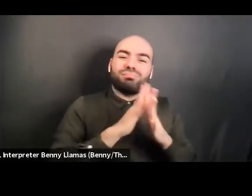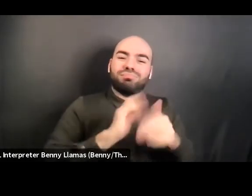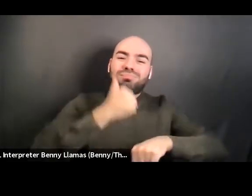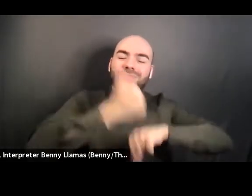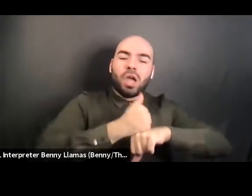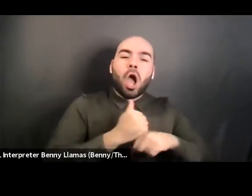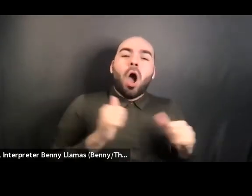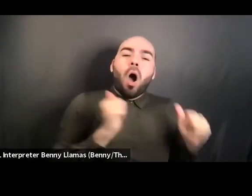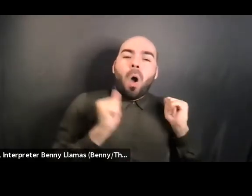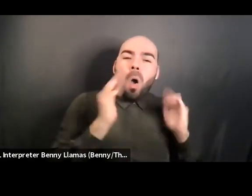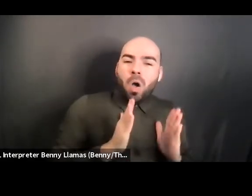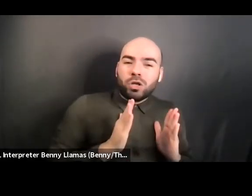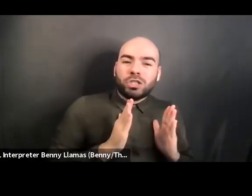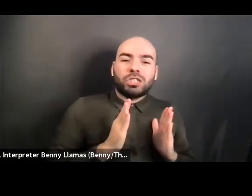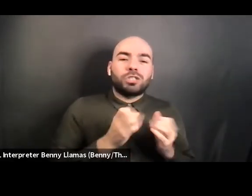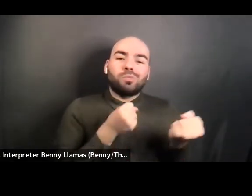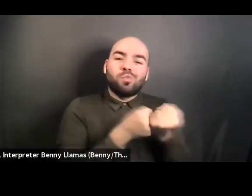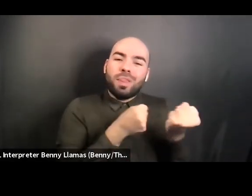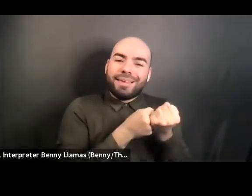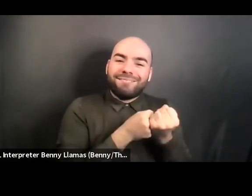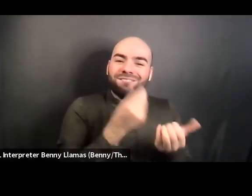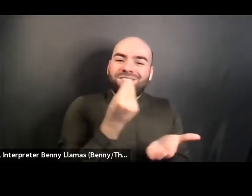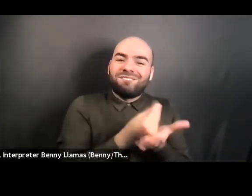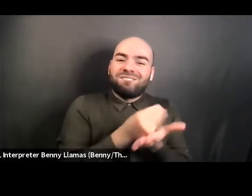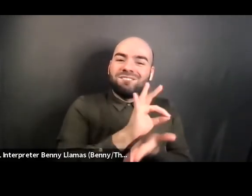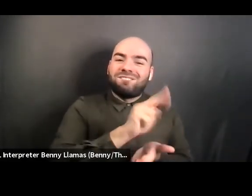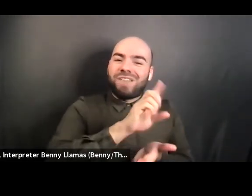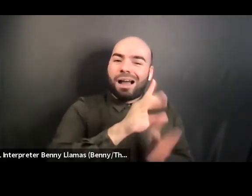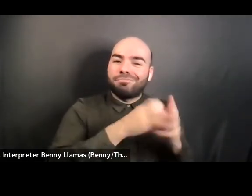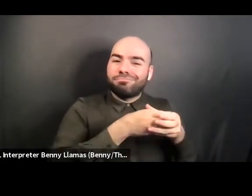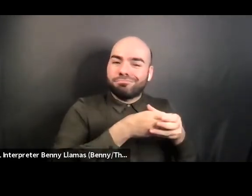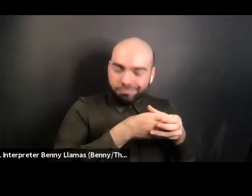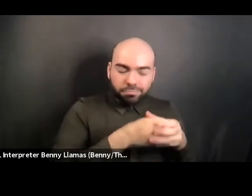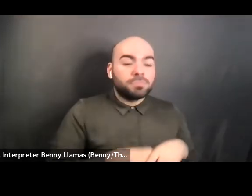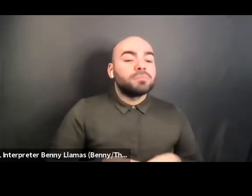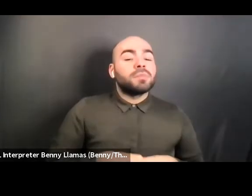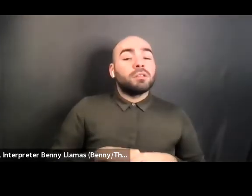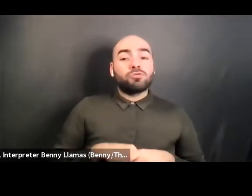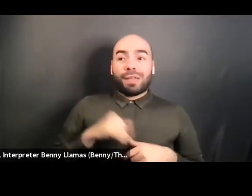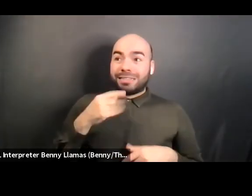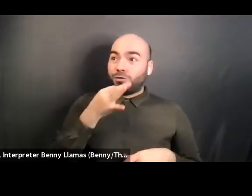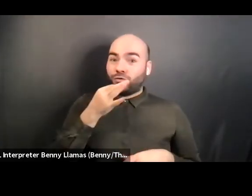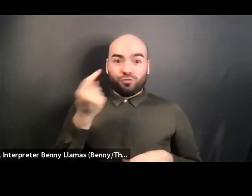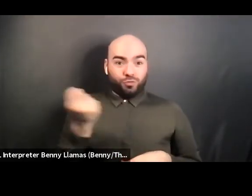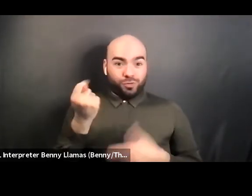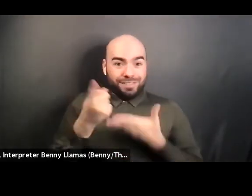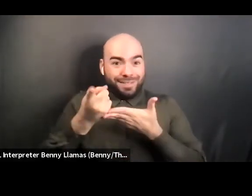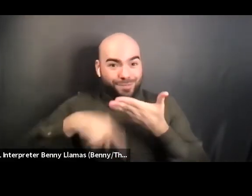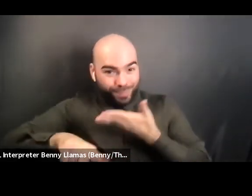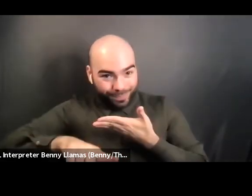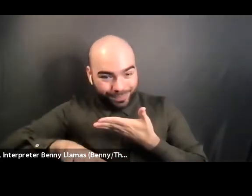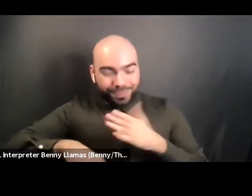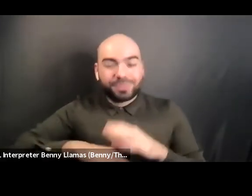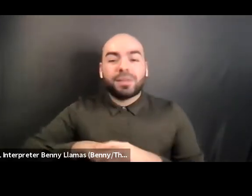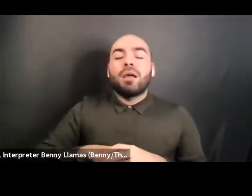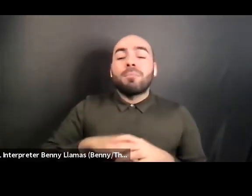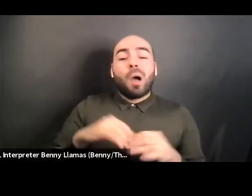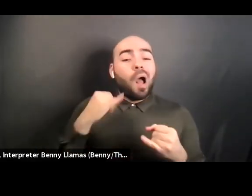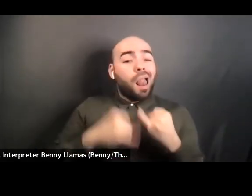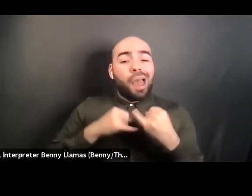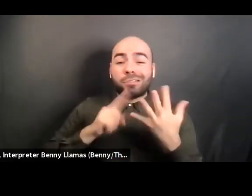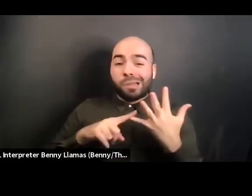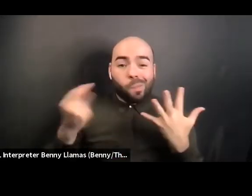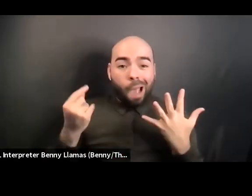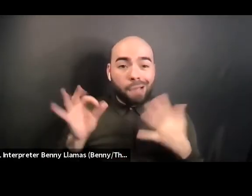on Tuesday. So that's Tuesday. My final other piece of info to share is just a little rundown